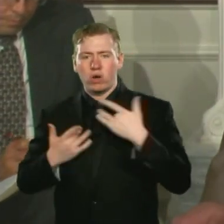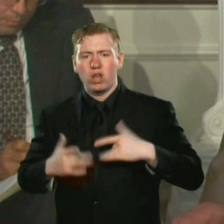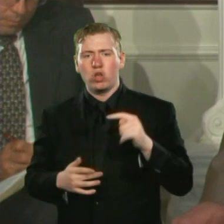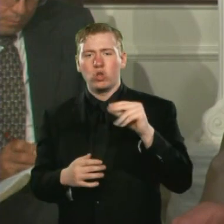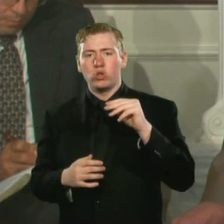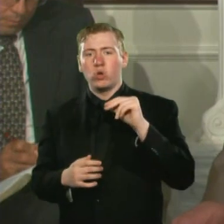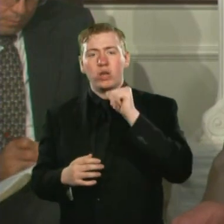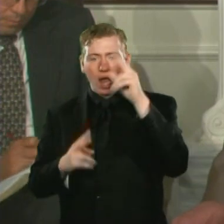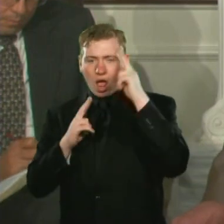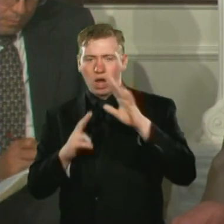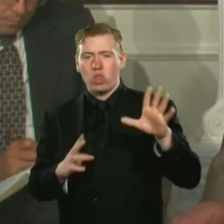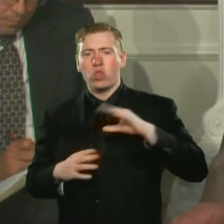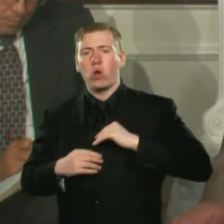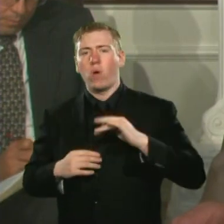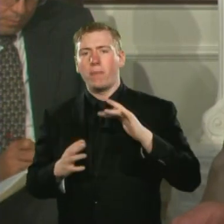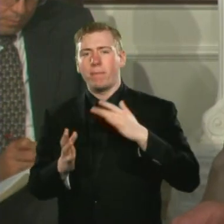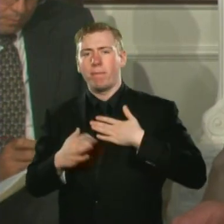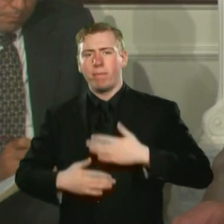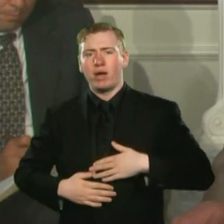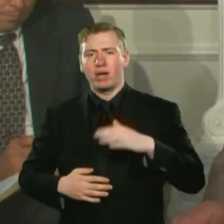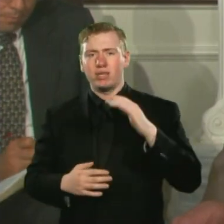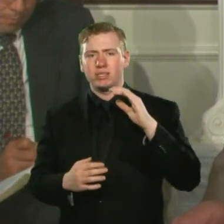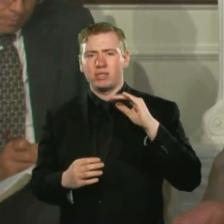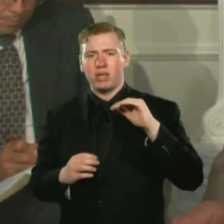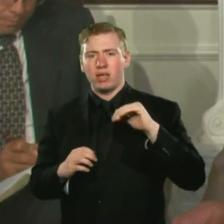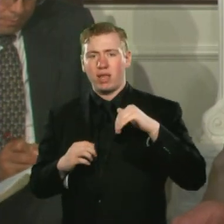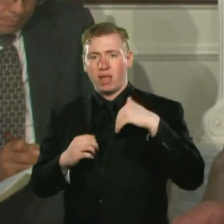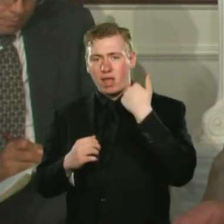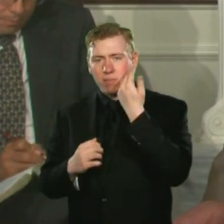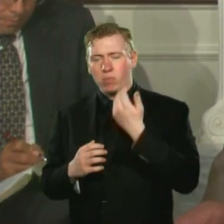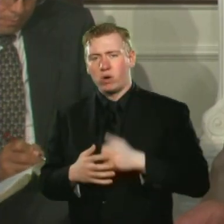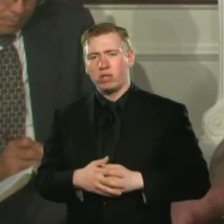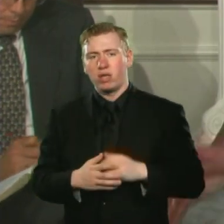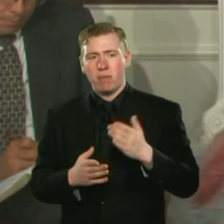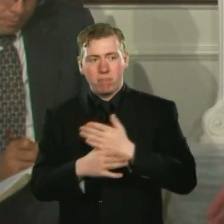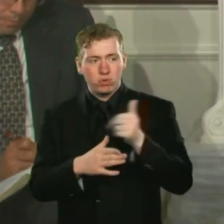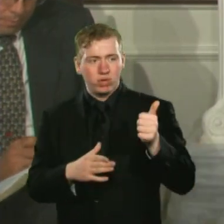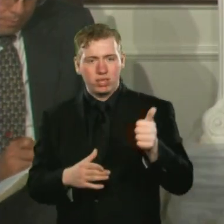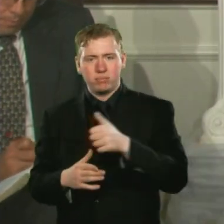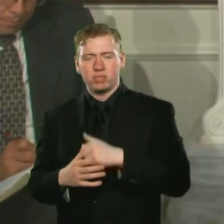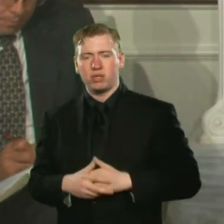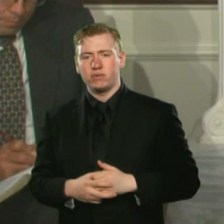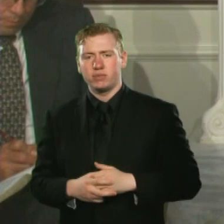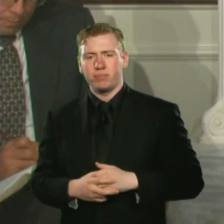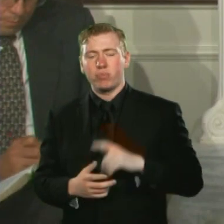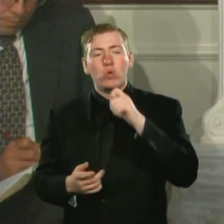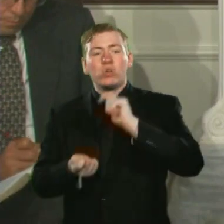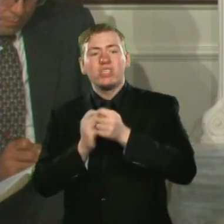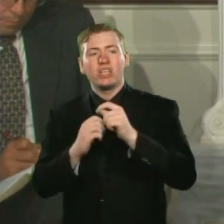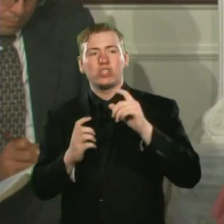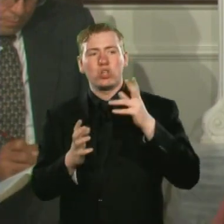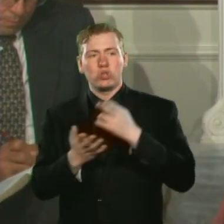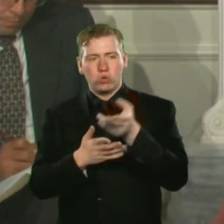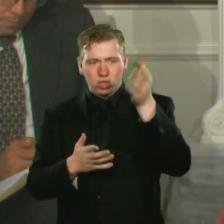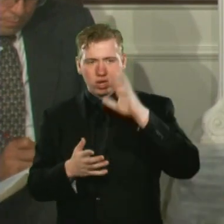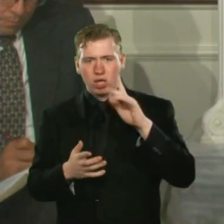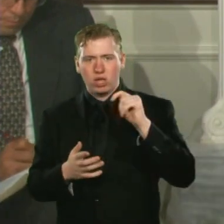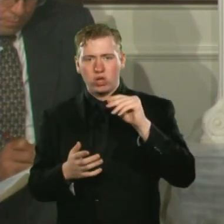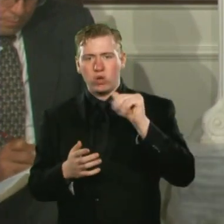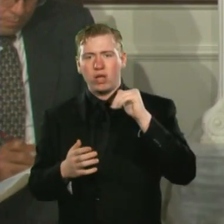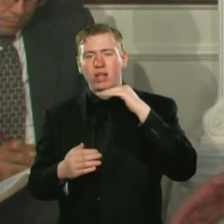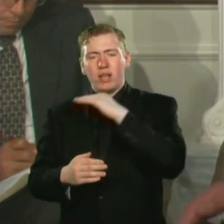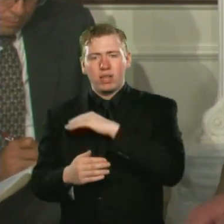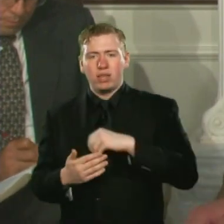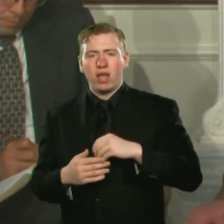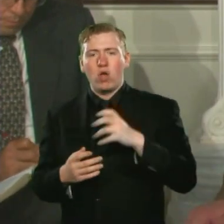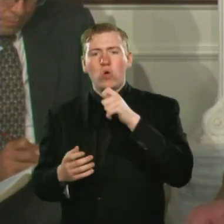their own bodies immorally between themselves, who changed the truth of God into a lie and worshiped and served the creature more